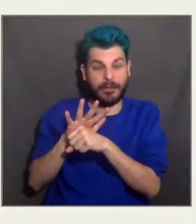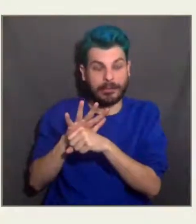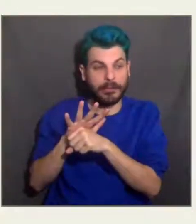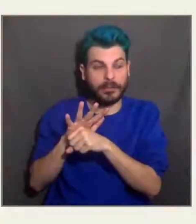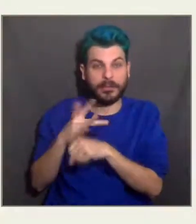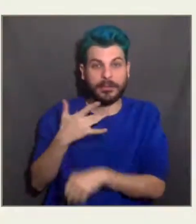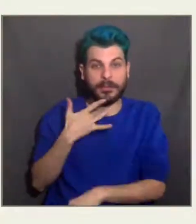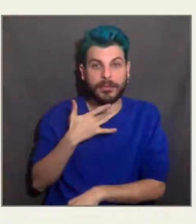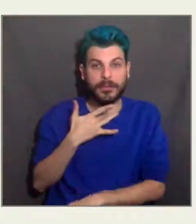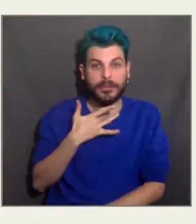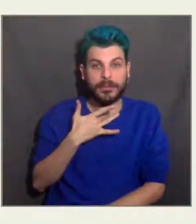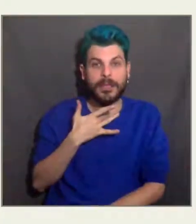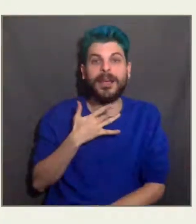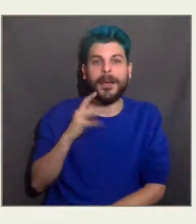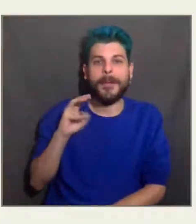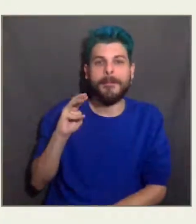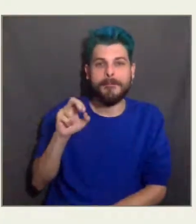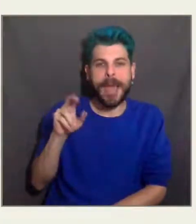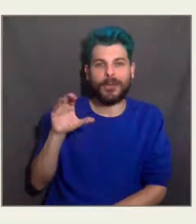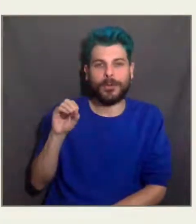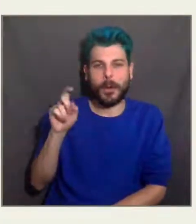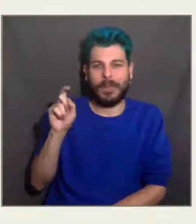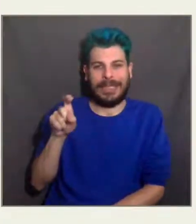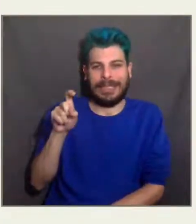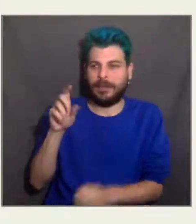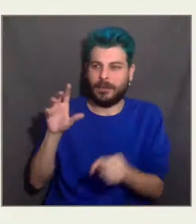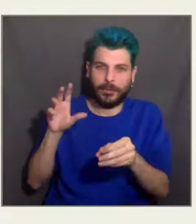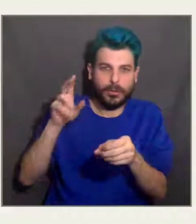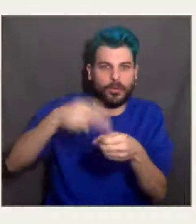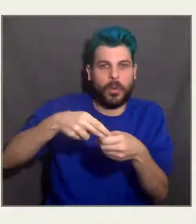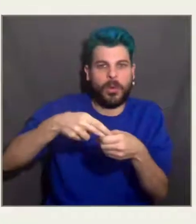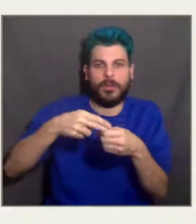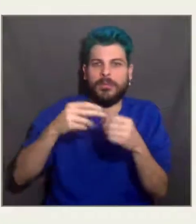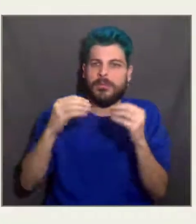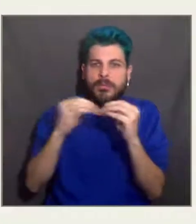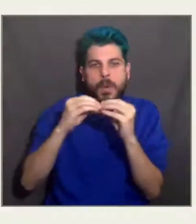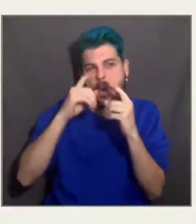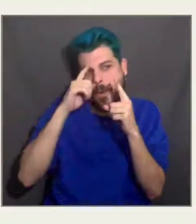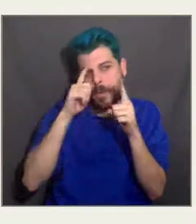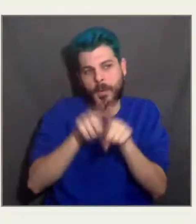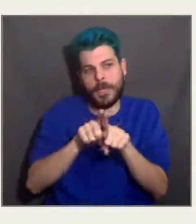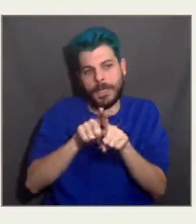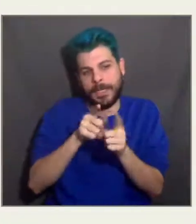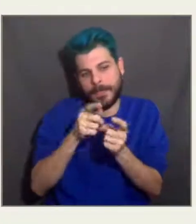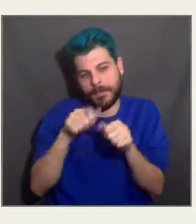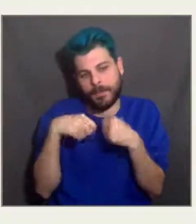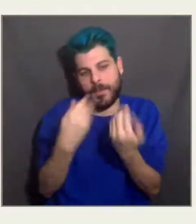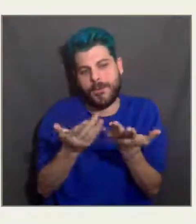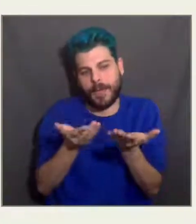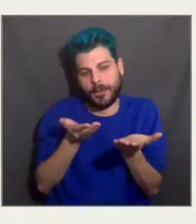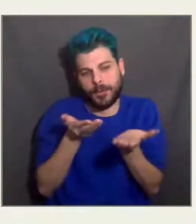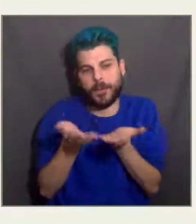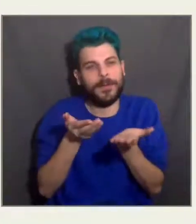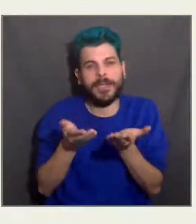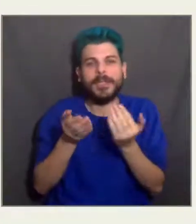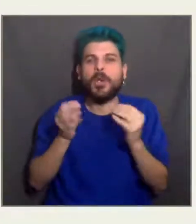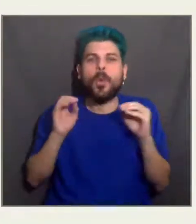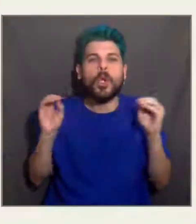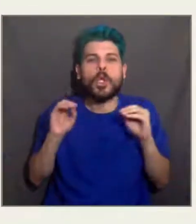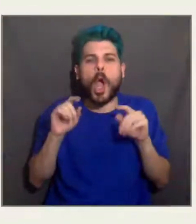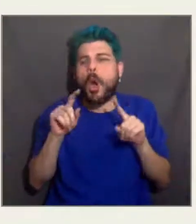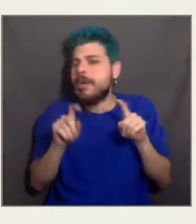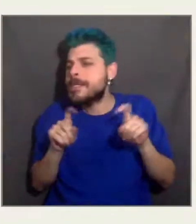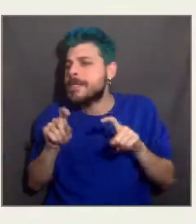this space and have some sort of intergovernmental agreement so that we don't have any question about how to help Multnomah County